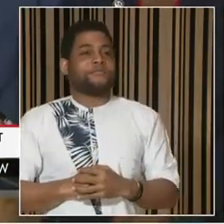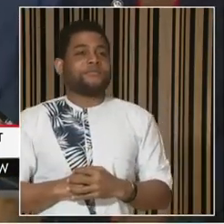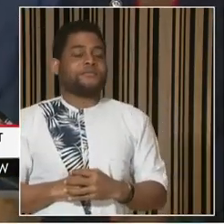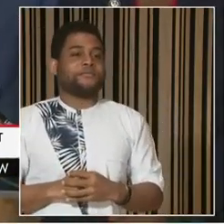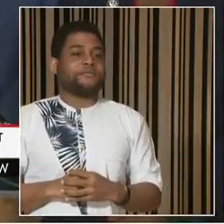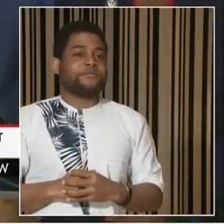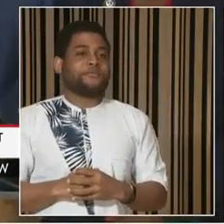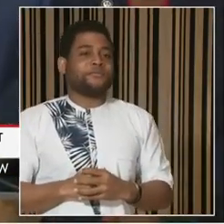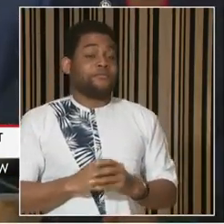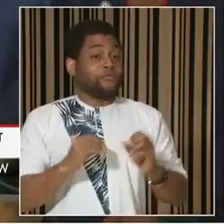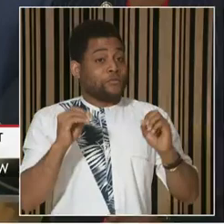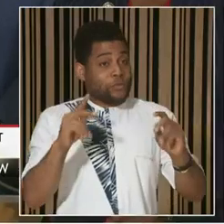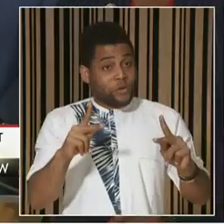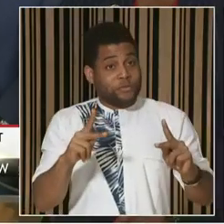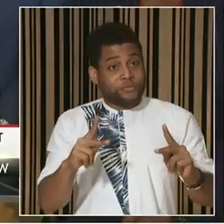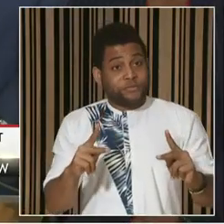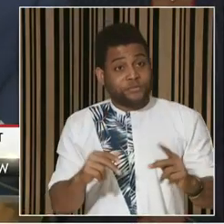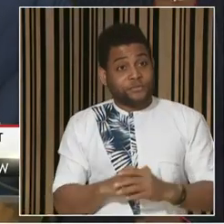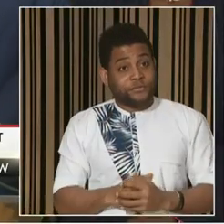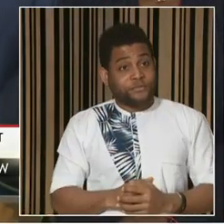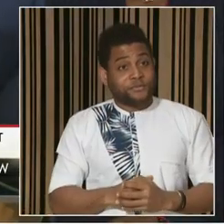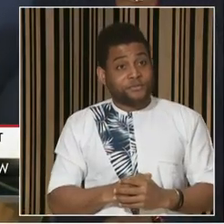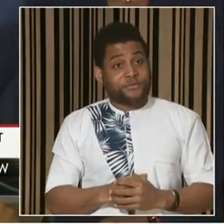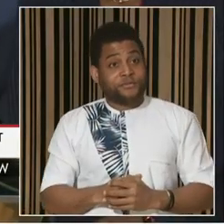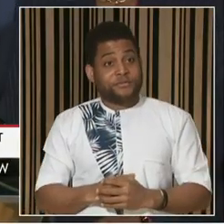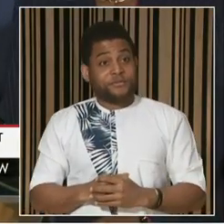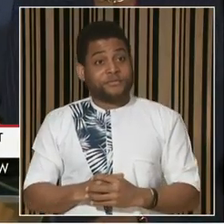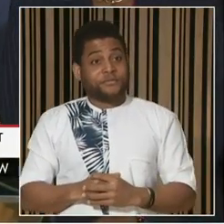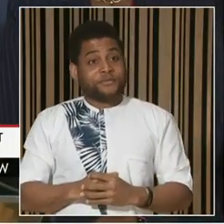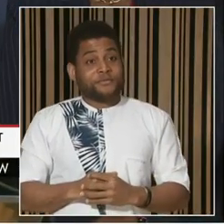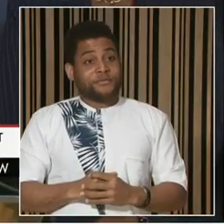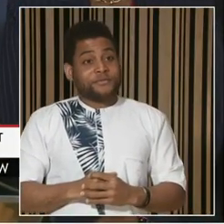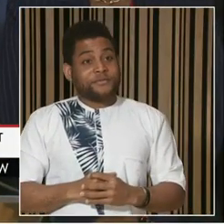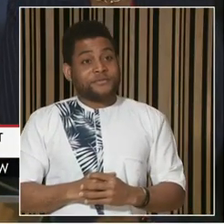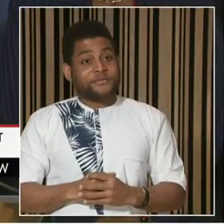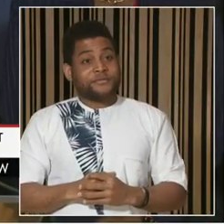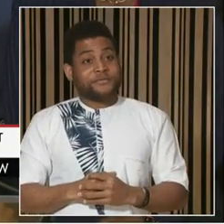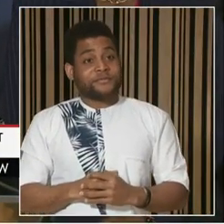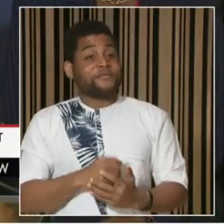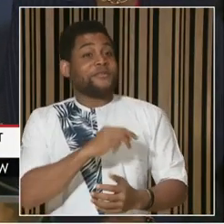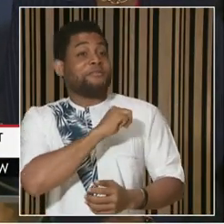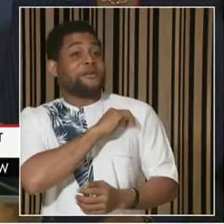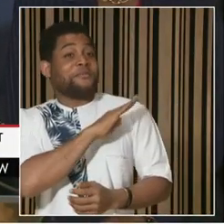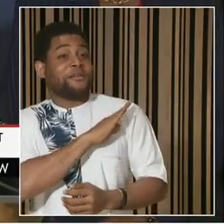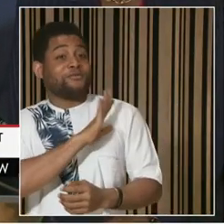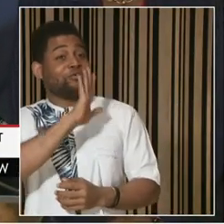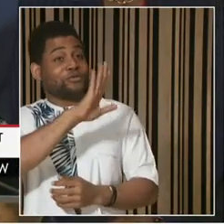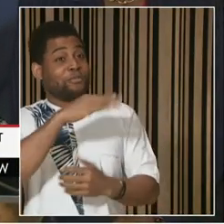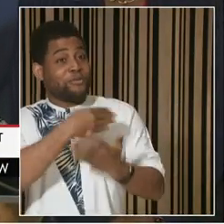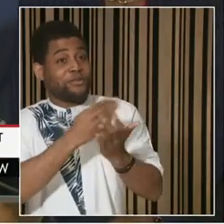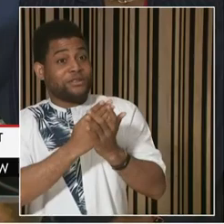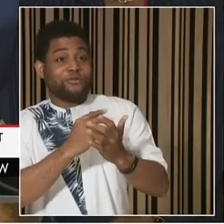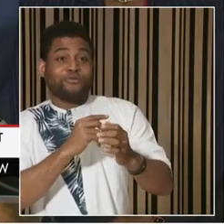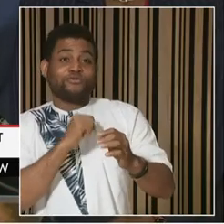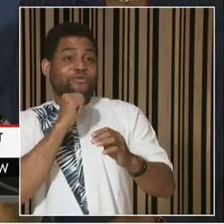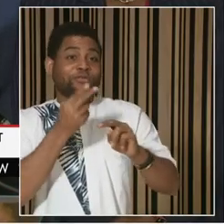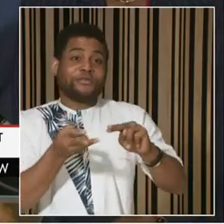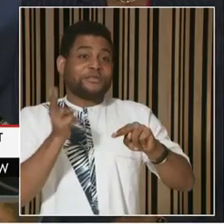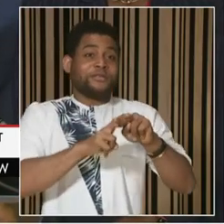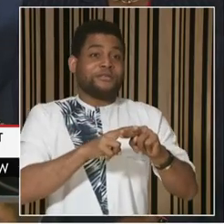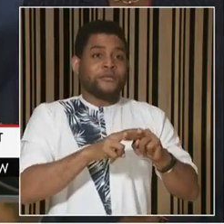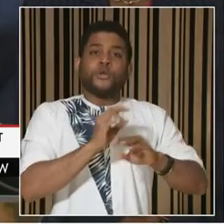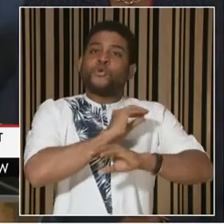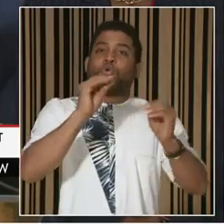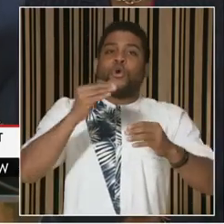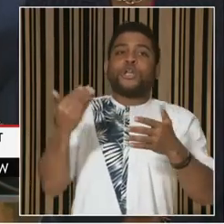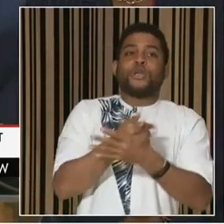Okay. Mayor Bowser, your budget does not raise taxes. No new taxes. However, as it goes